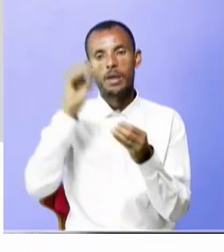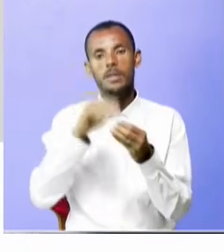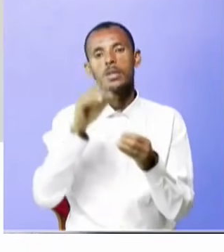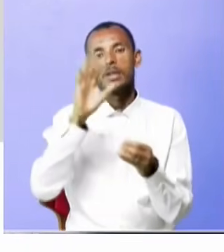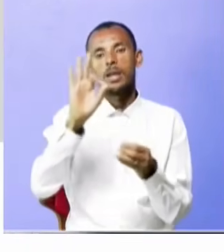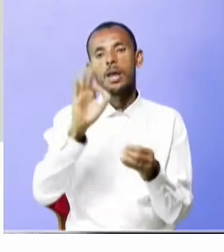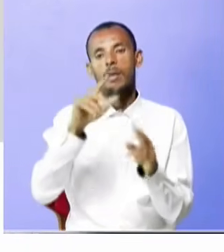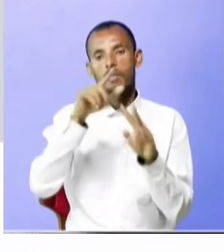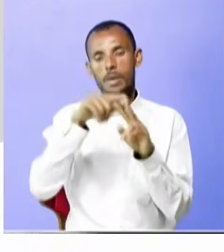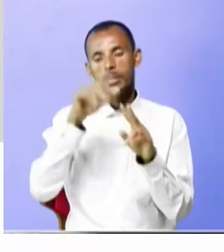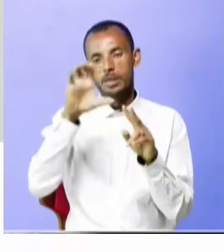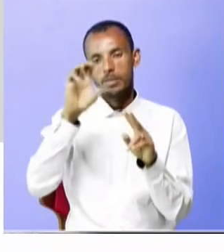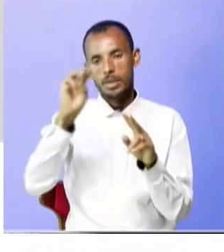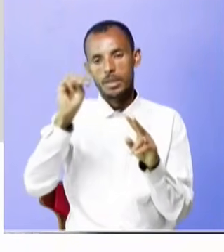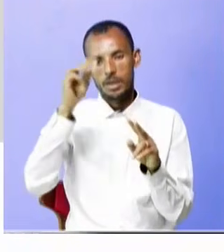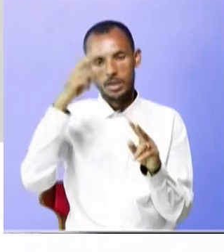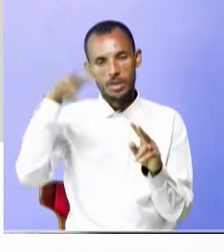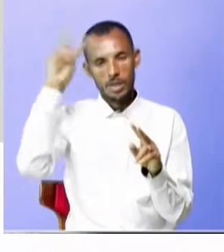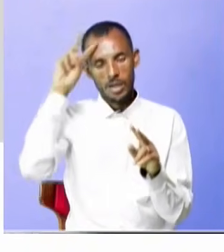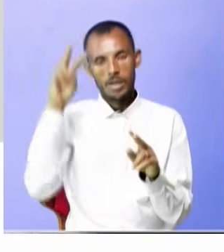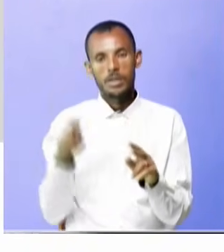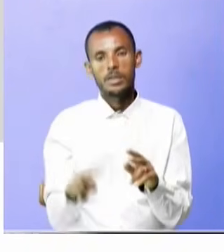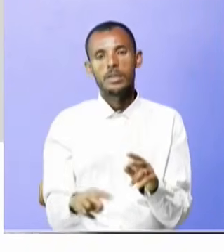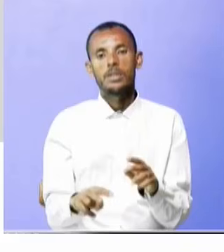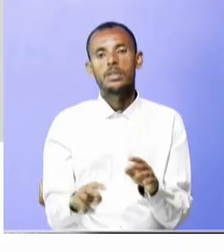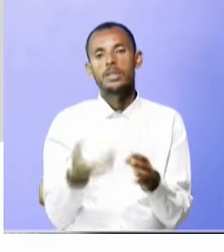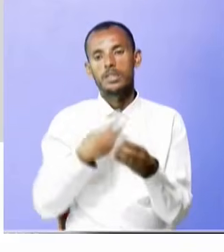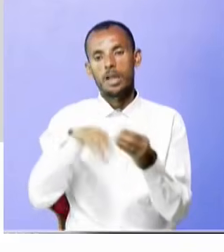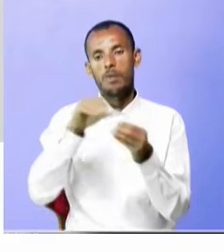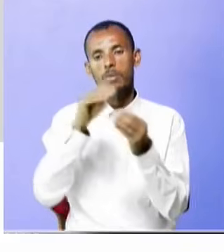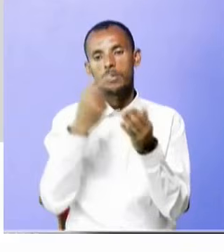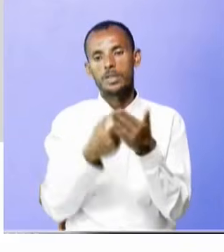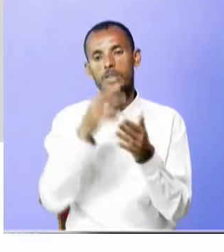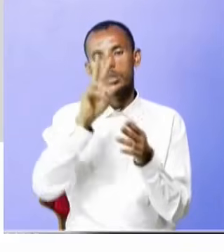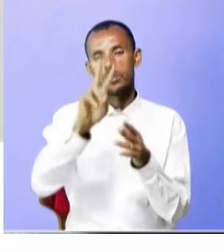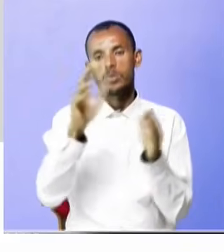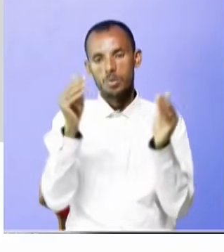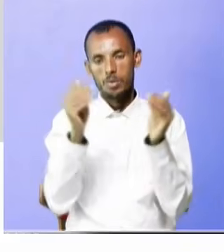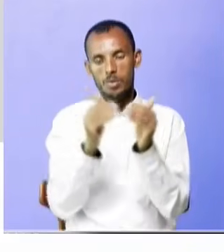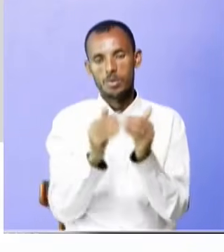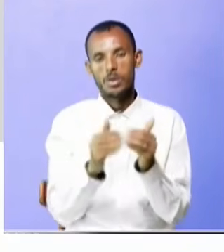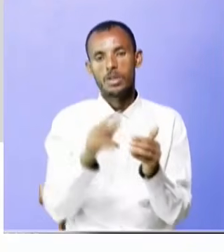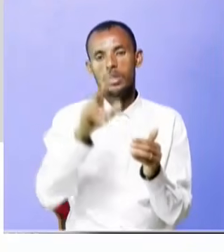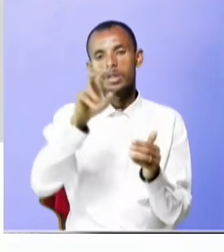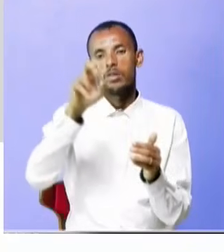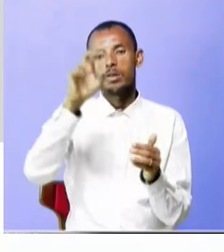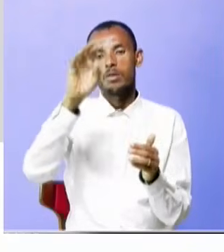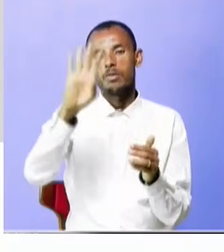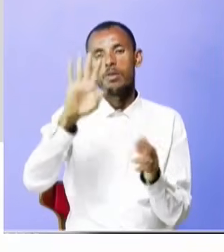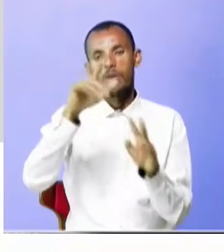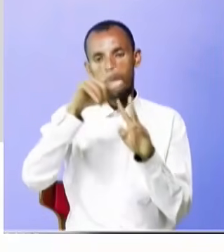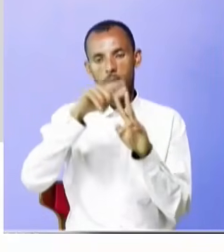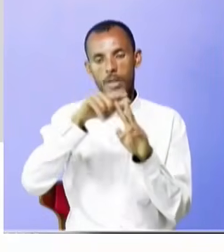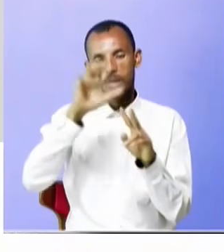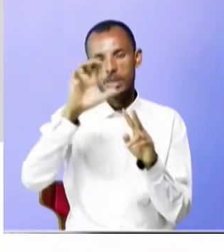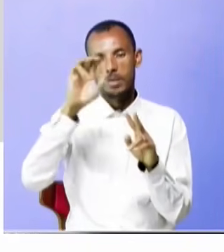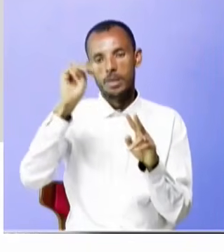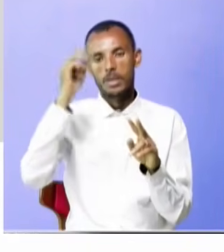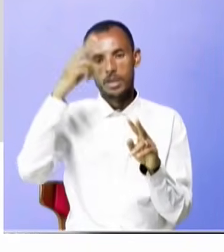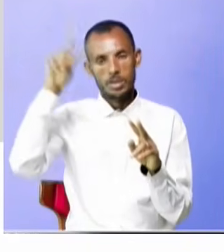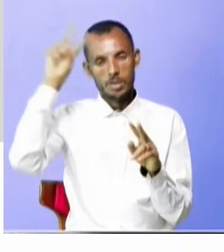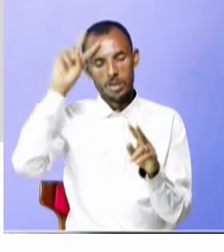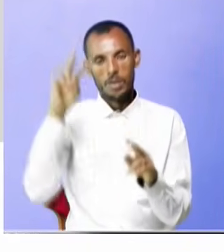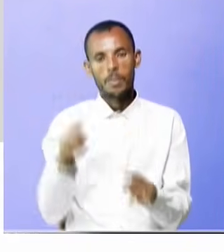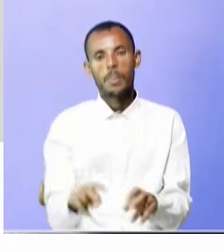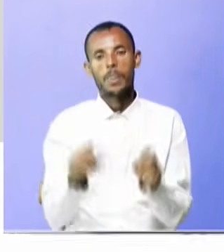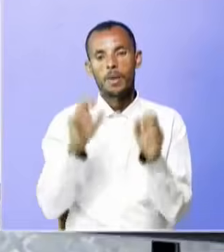9 pi centimeter square. Okay, the sum of these two becomes 24 pi centimeter square.